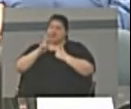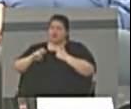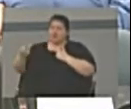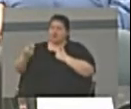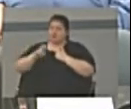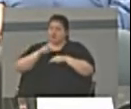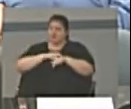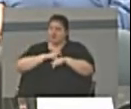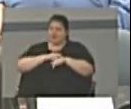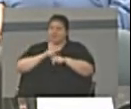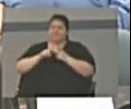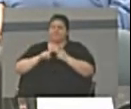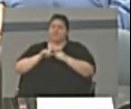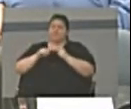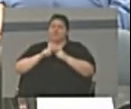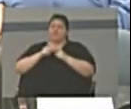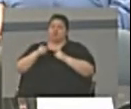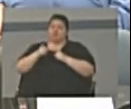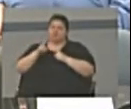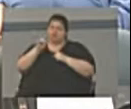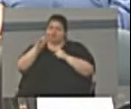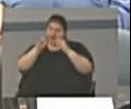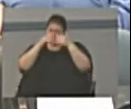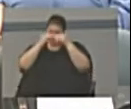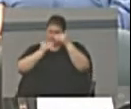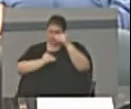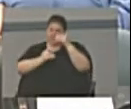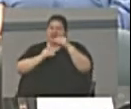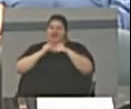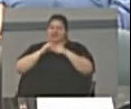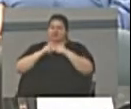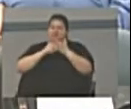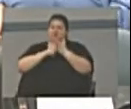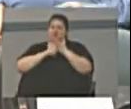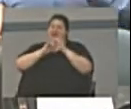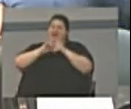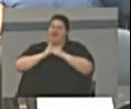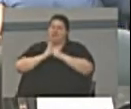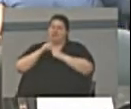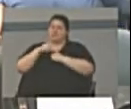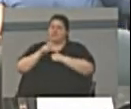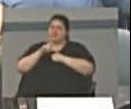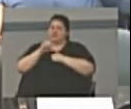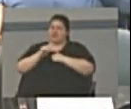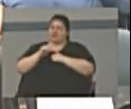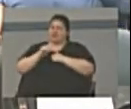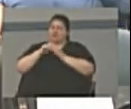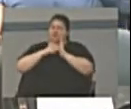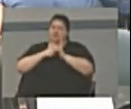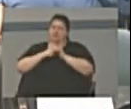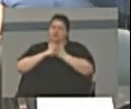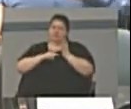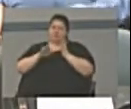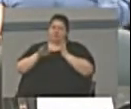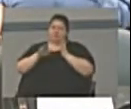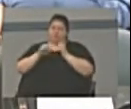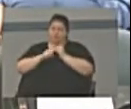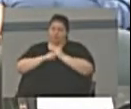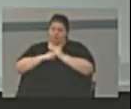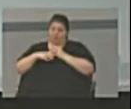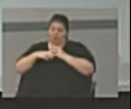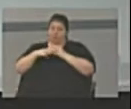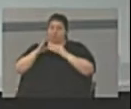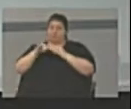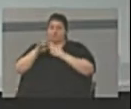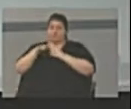and what that does is once you've ranked all of these, it shows you a map of how the county will grow based on what your priorities are.